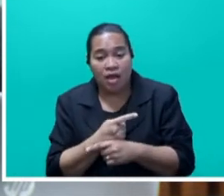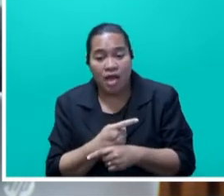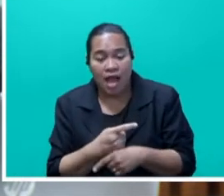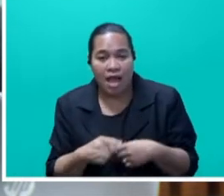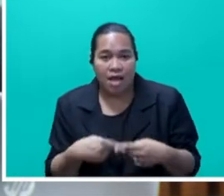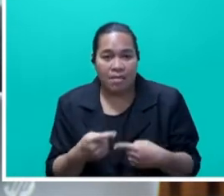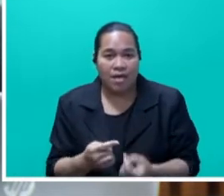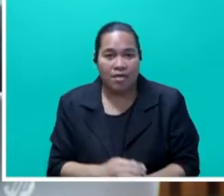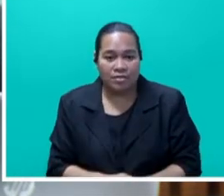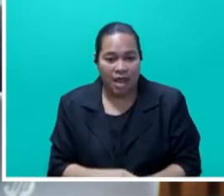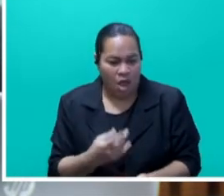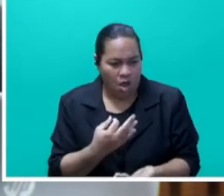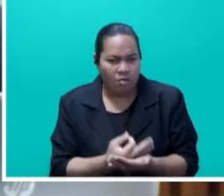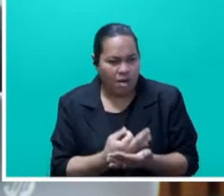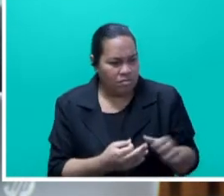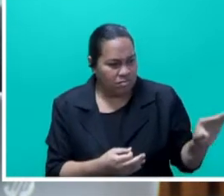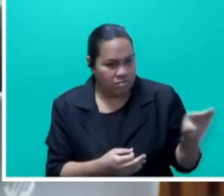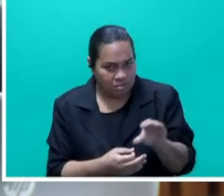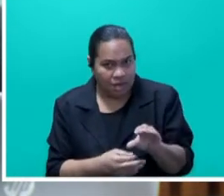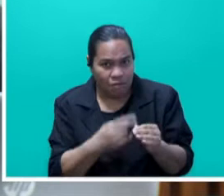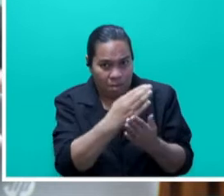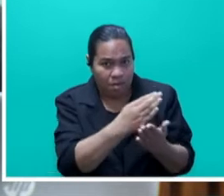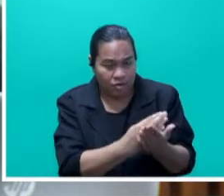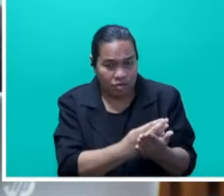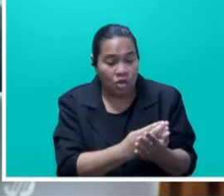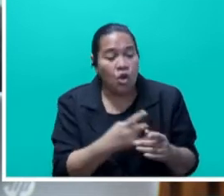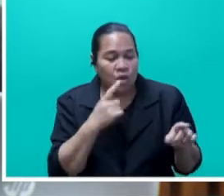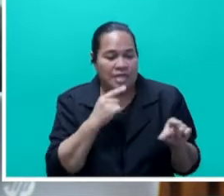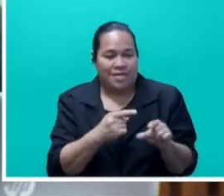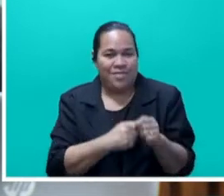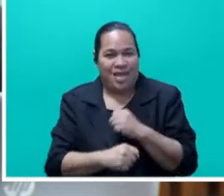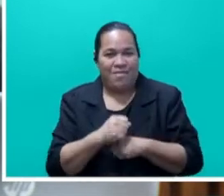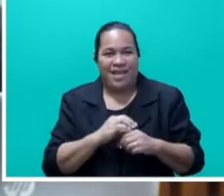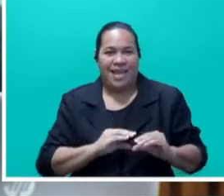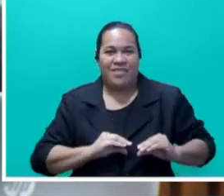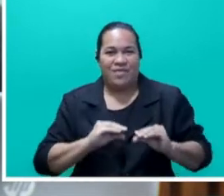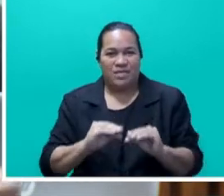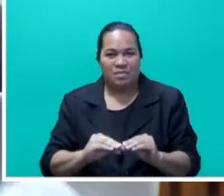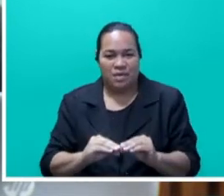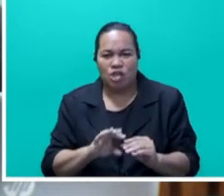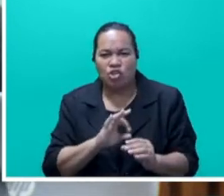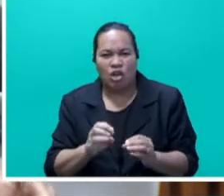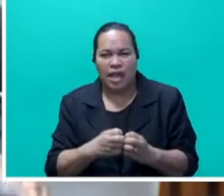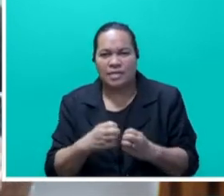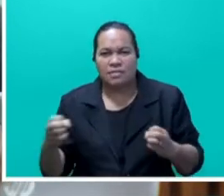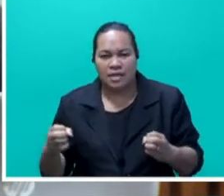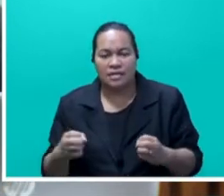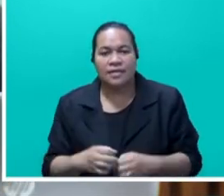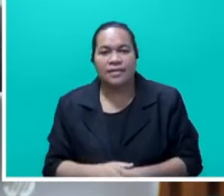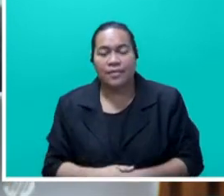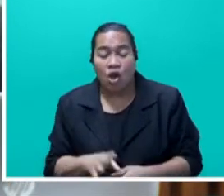our allocation, we talk about, or we treat that as an investment rather than an expenditure, Mr. Speaker. And Mr.